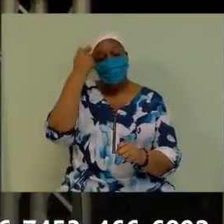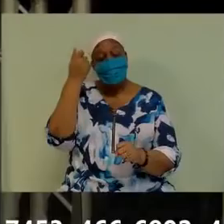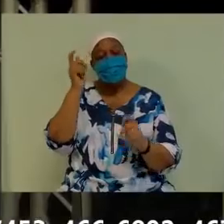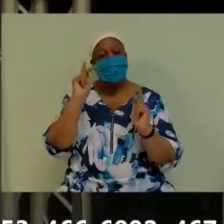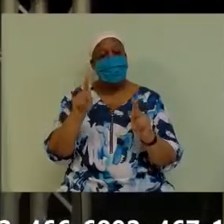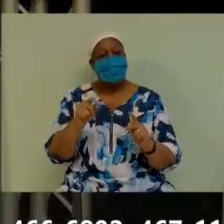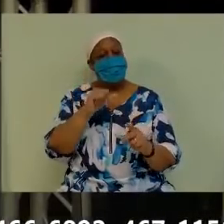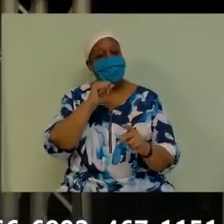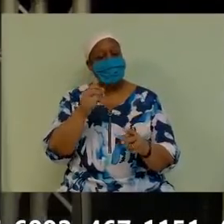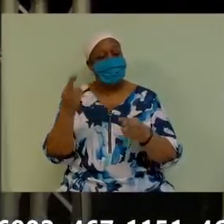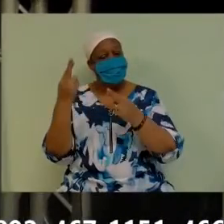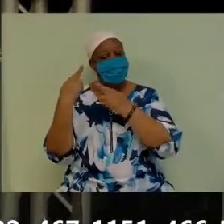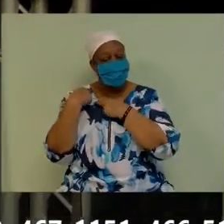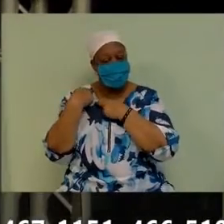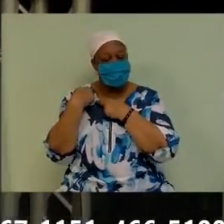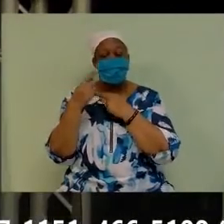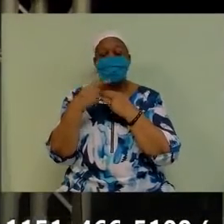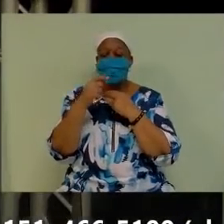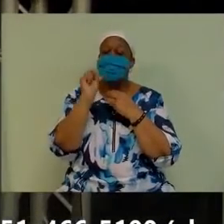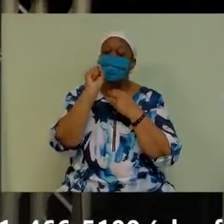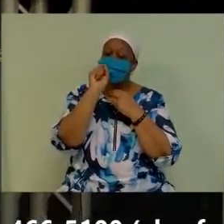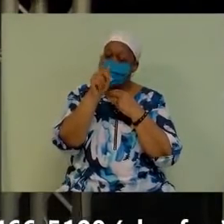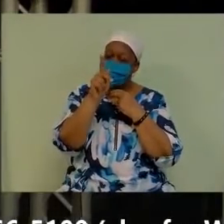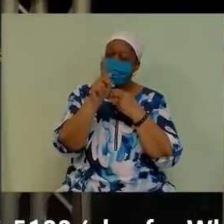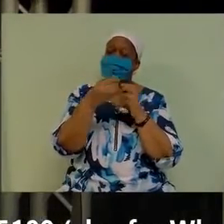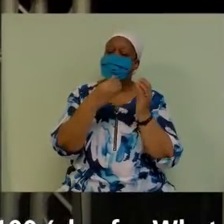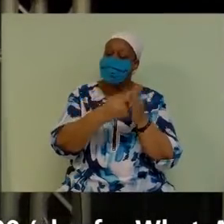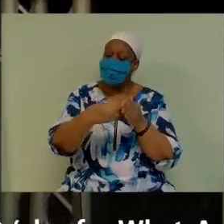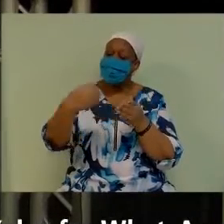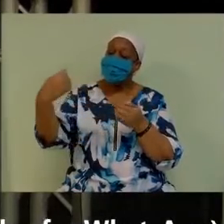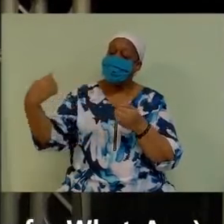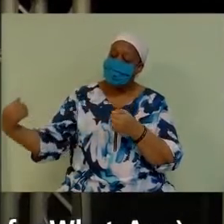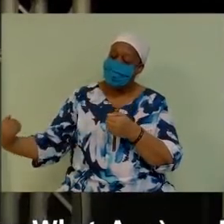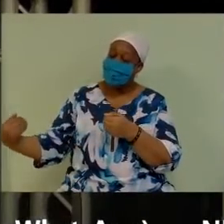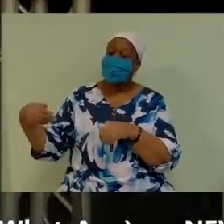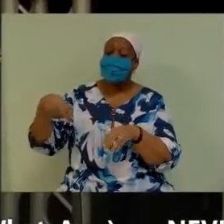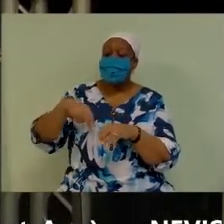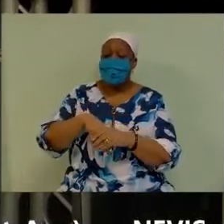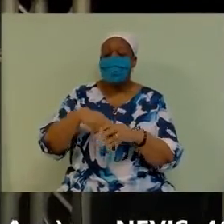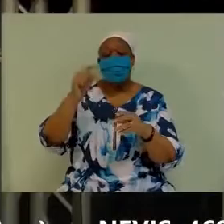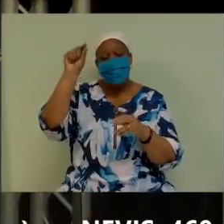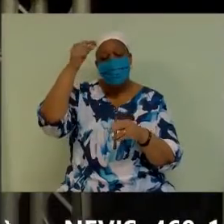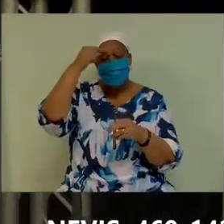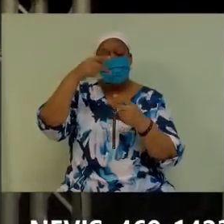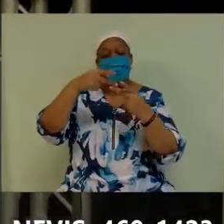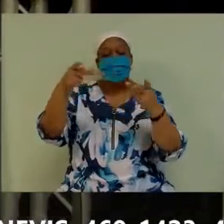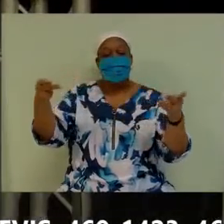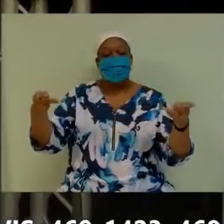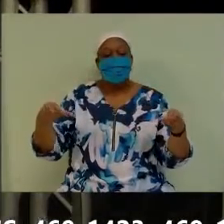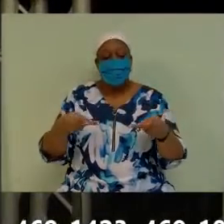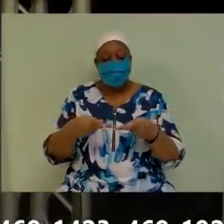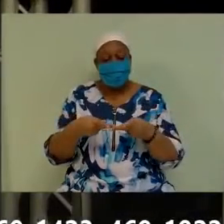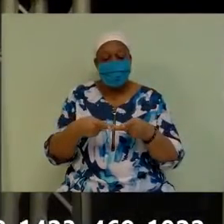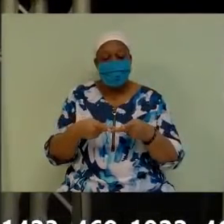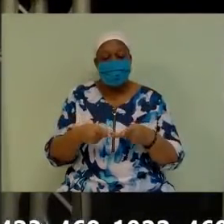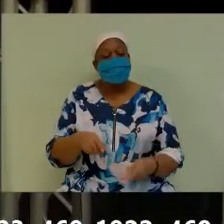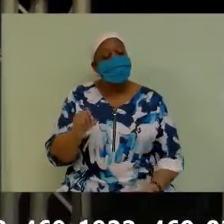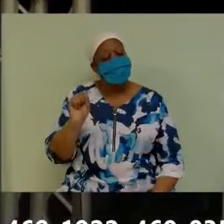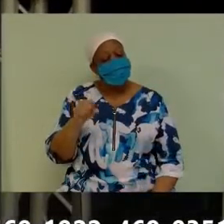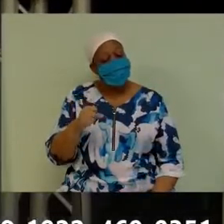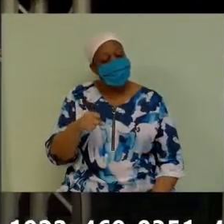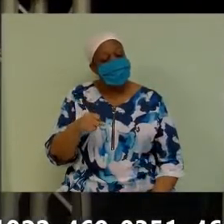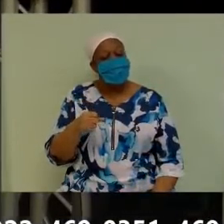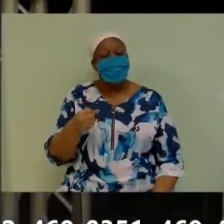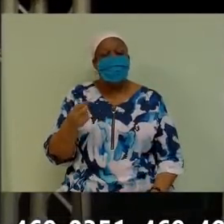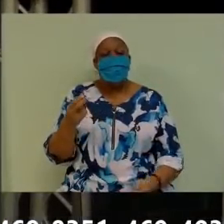sure that we contain the virus, and that's when we started to mandatory quarantine persons in a government facility. Yes, it is true that I think